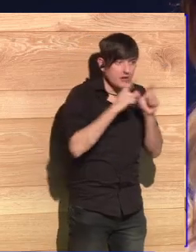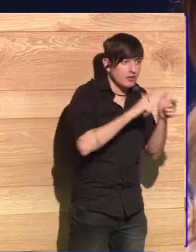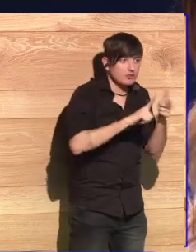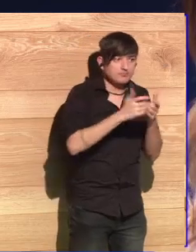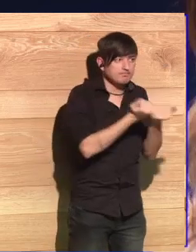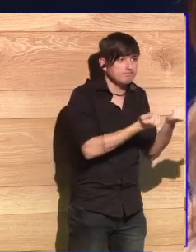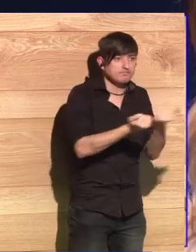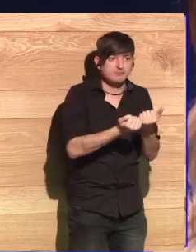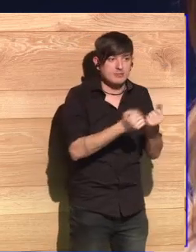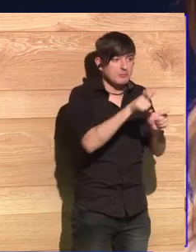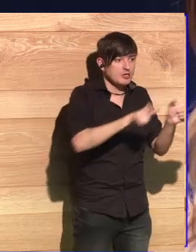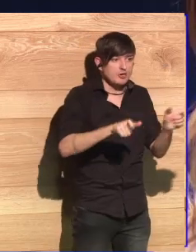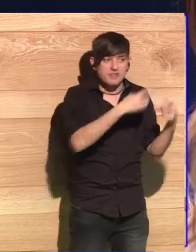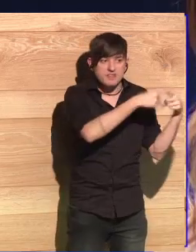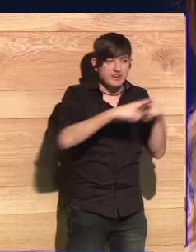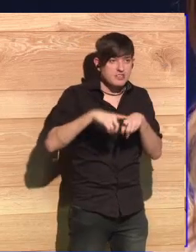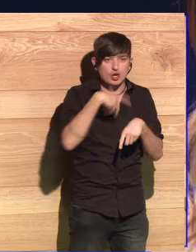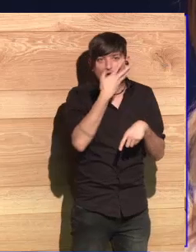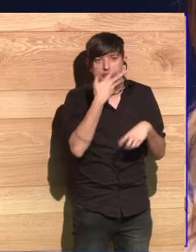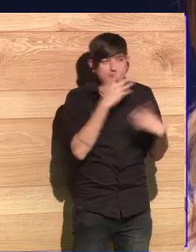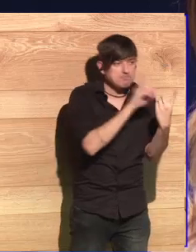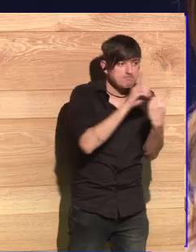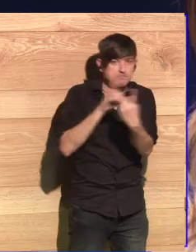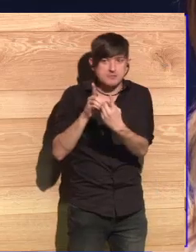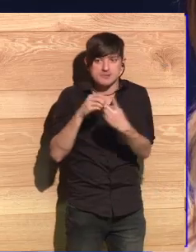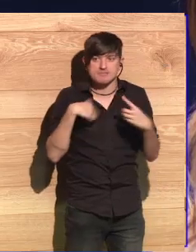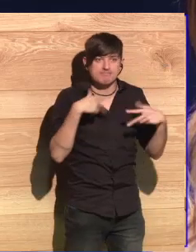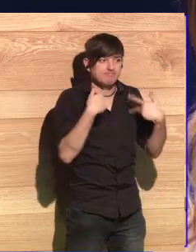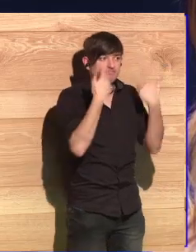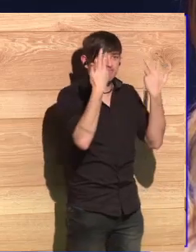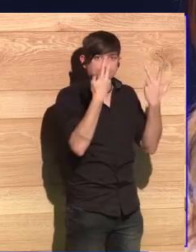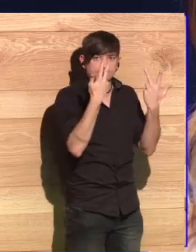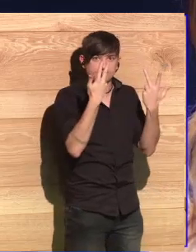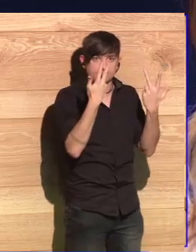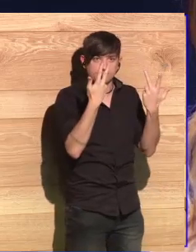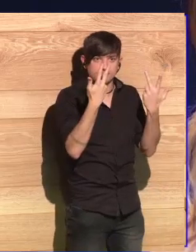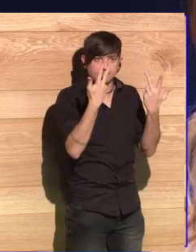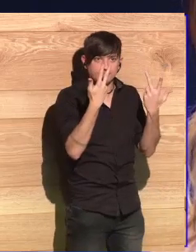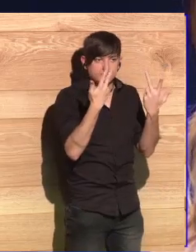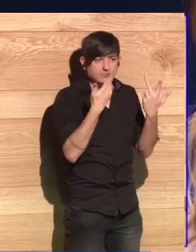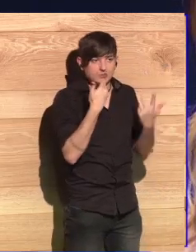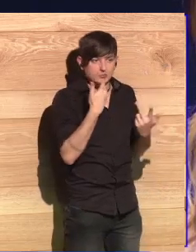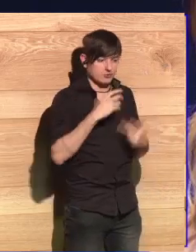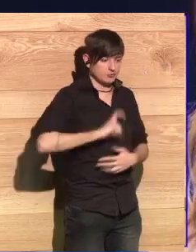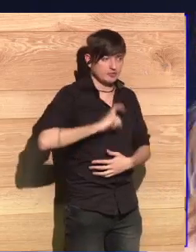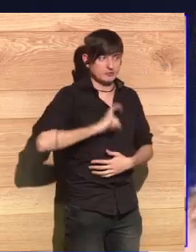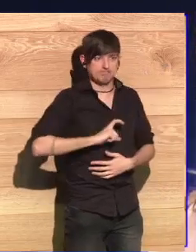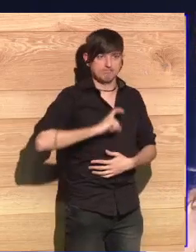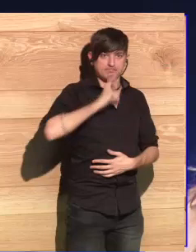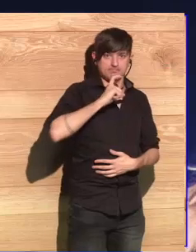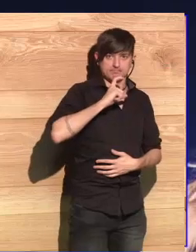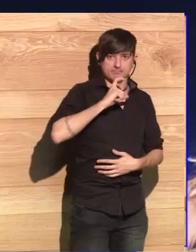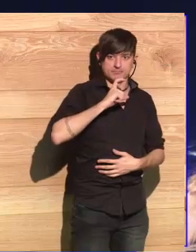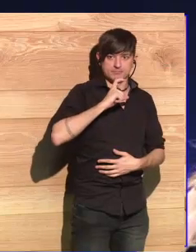have a small amount of self-esteem, even though I was a complete